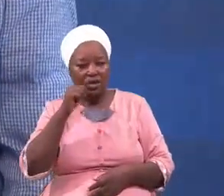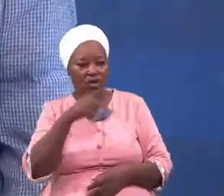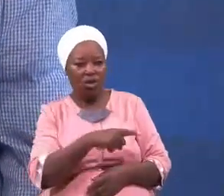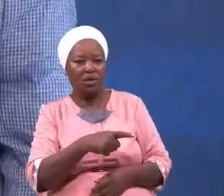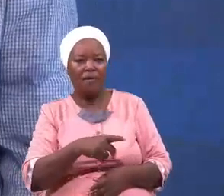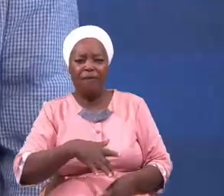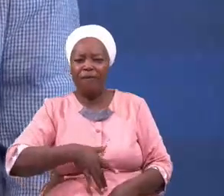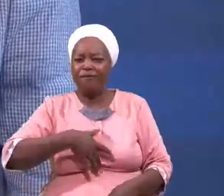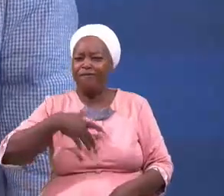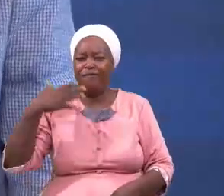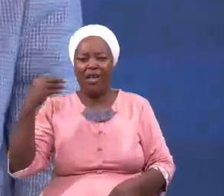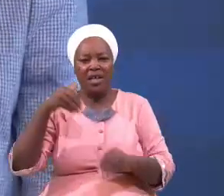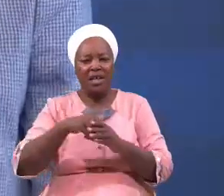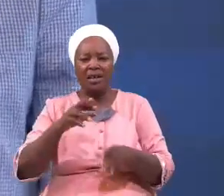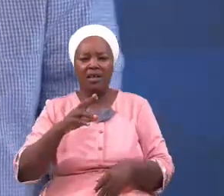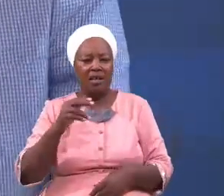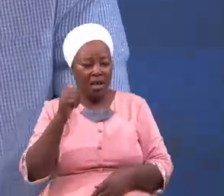felt in her body